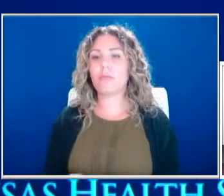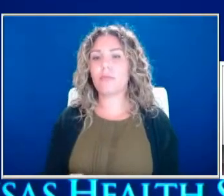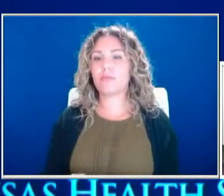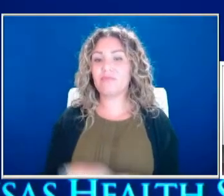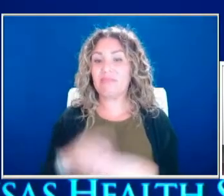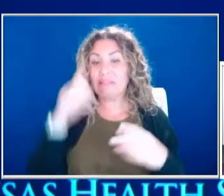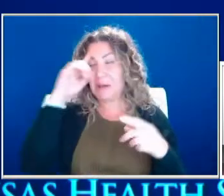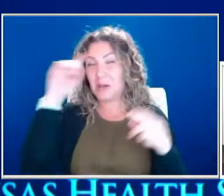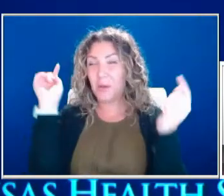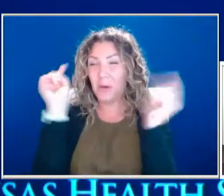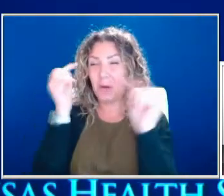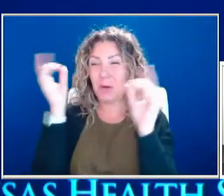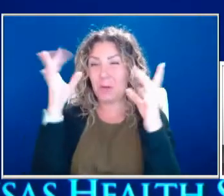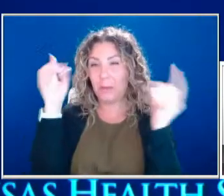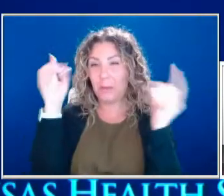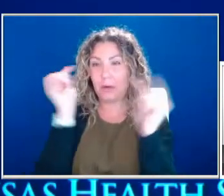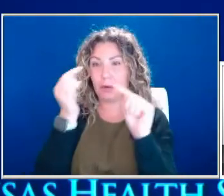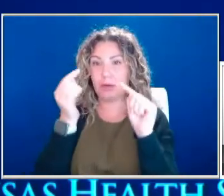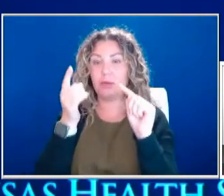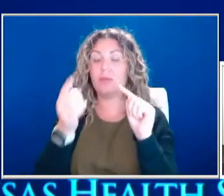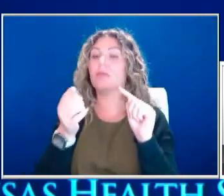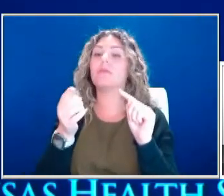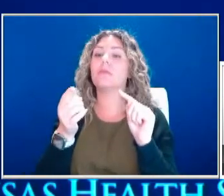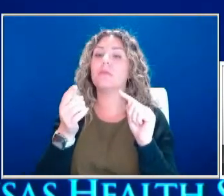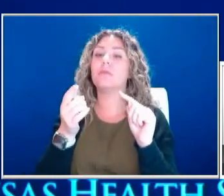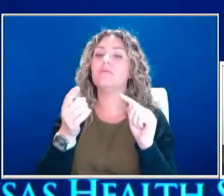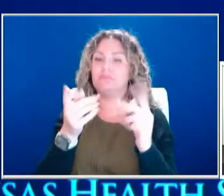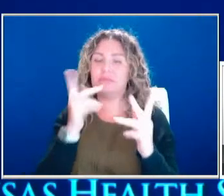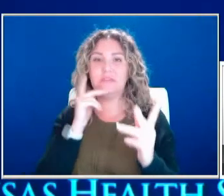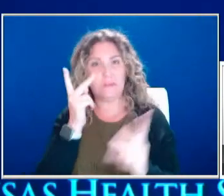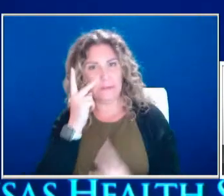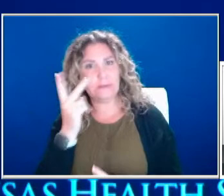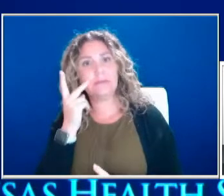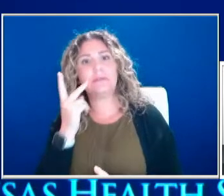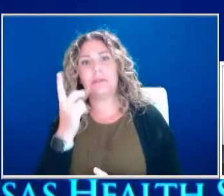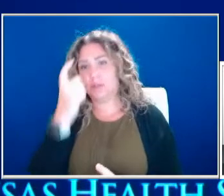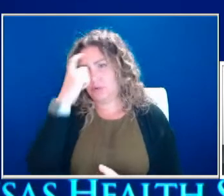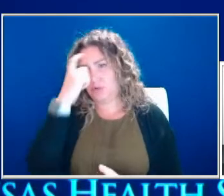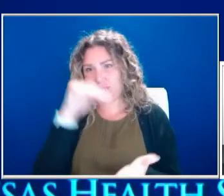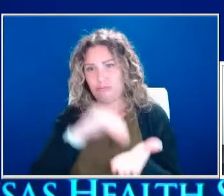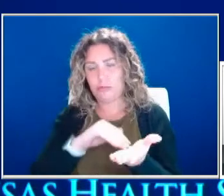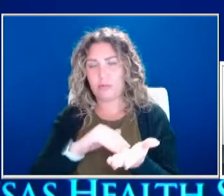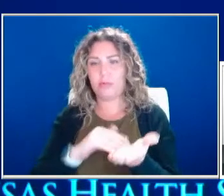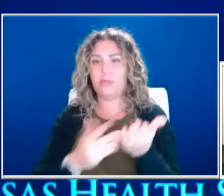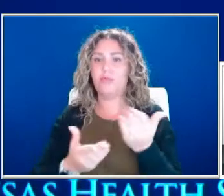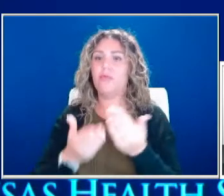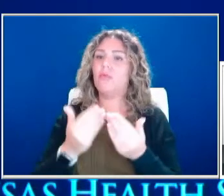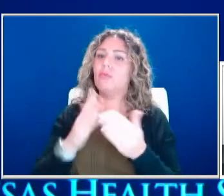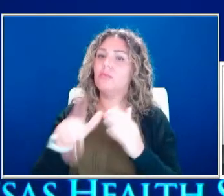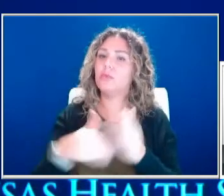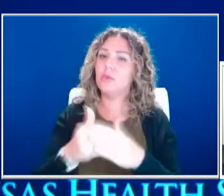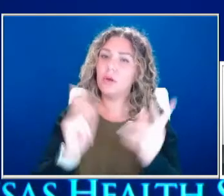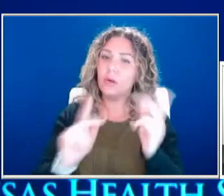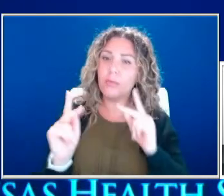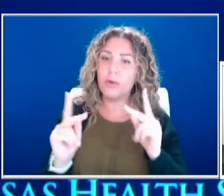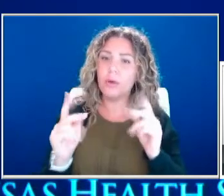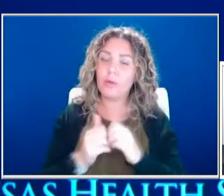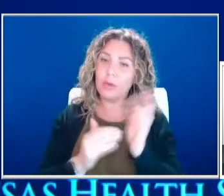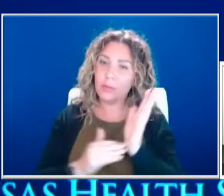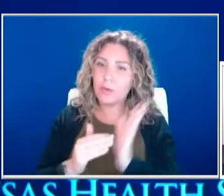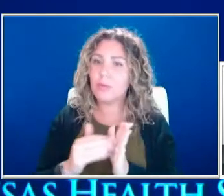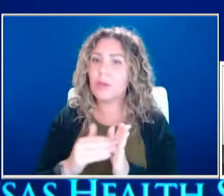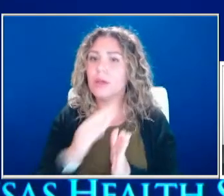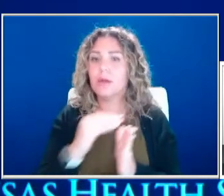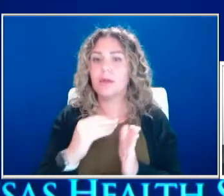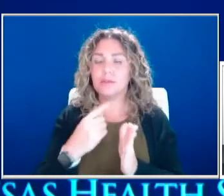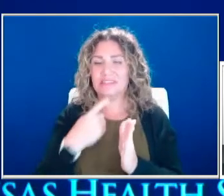has migraine, she's undoubtedly been worked up by a neurologist, and almost all people with repeated and serious